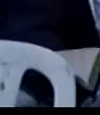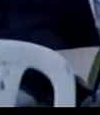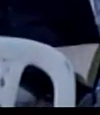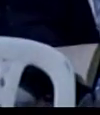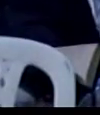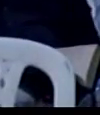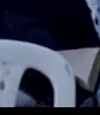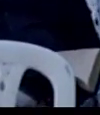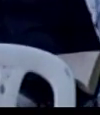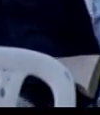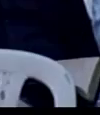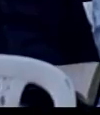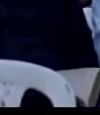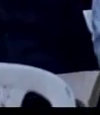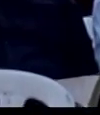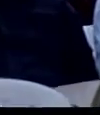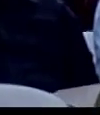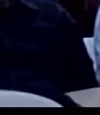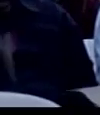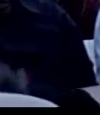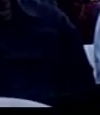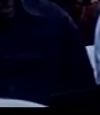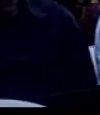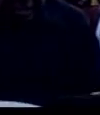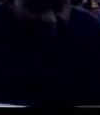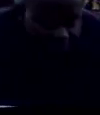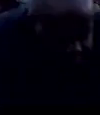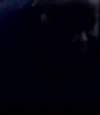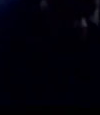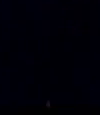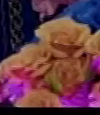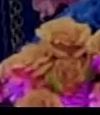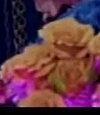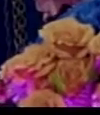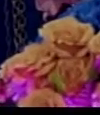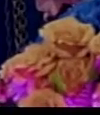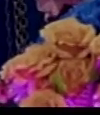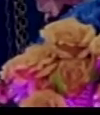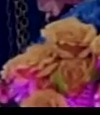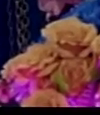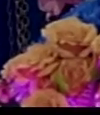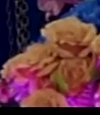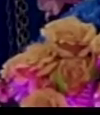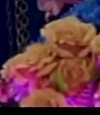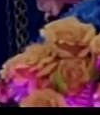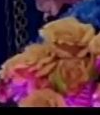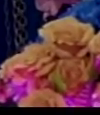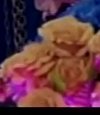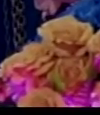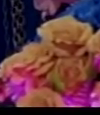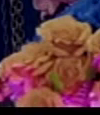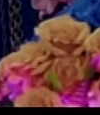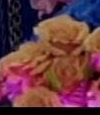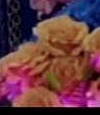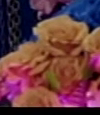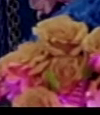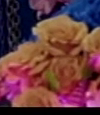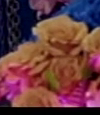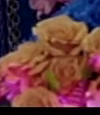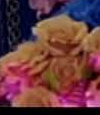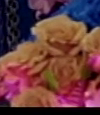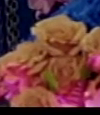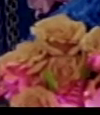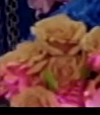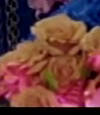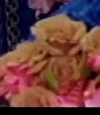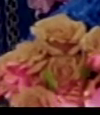global community tonight. Sir, they're saying that you will have long life, that you will live